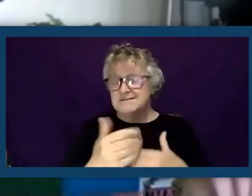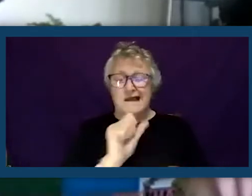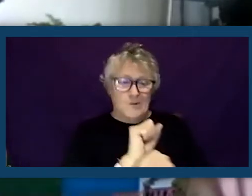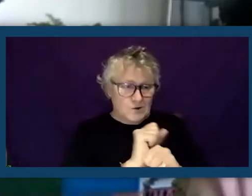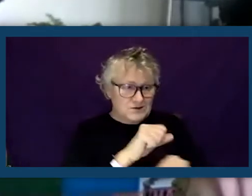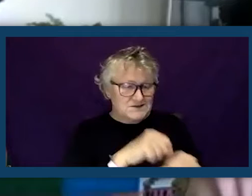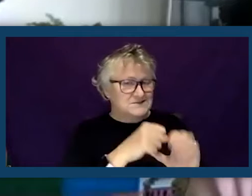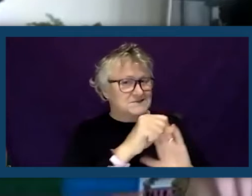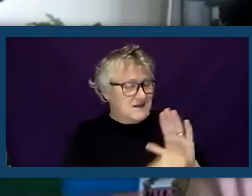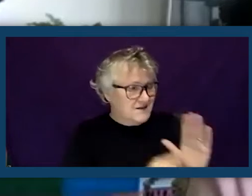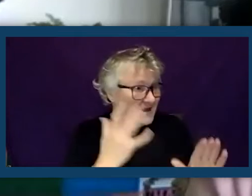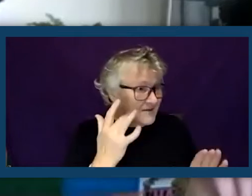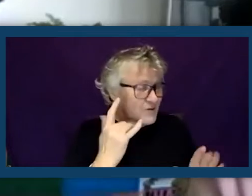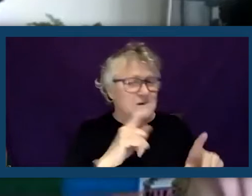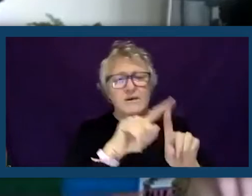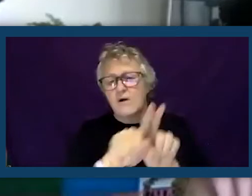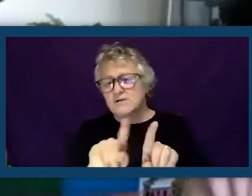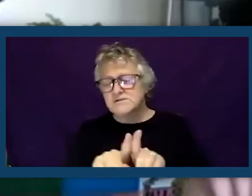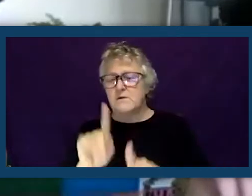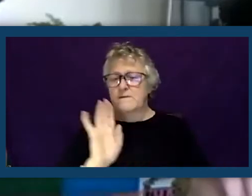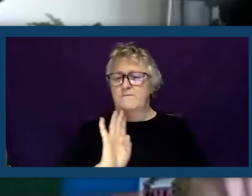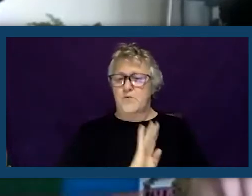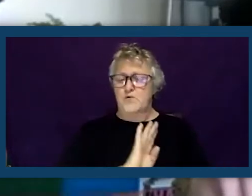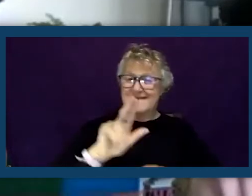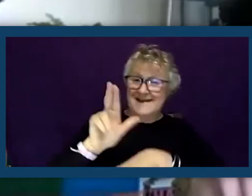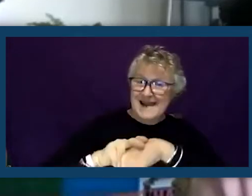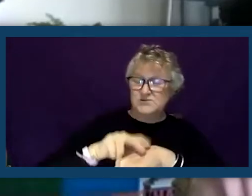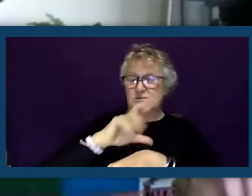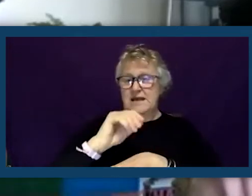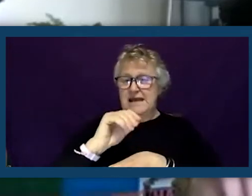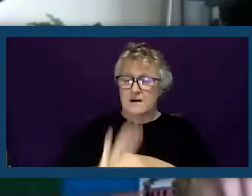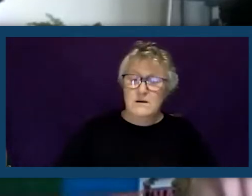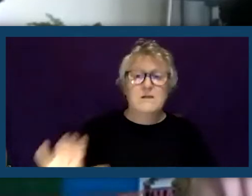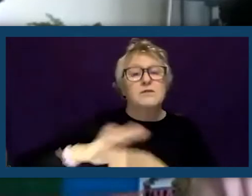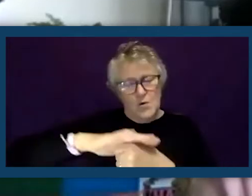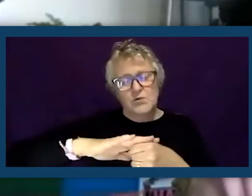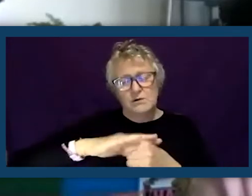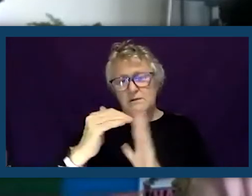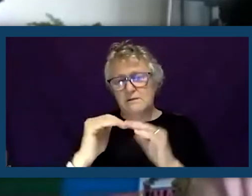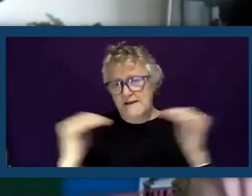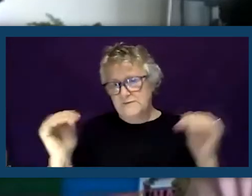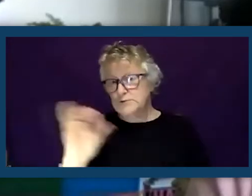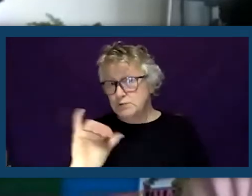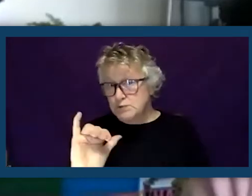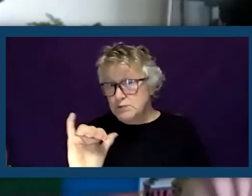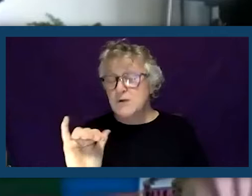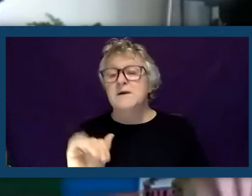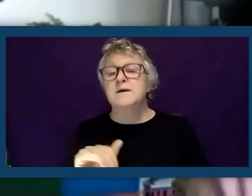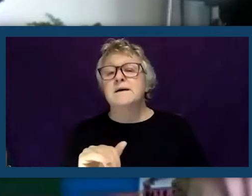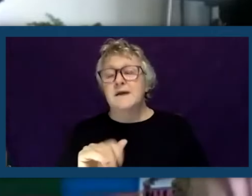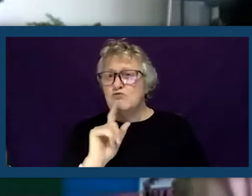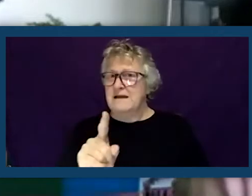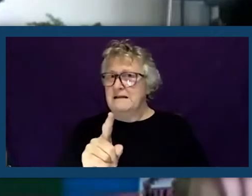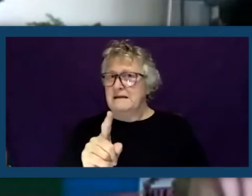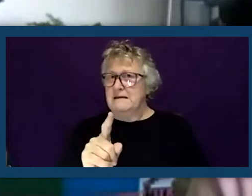also, being on boards at the national and local level for LGBTQ organizations have really allowed me to,